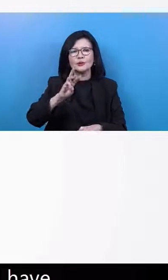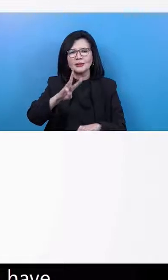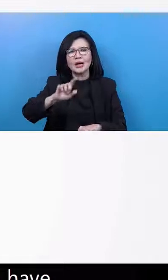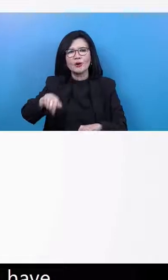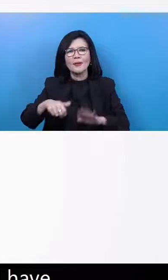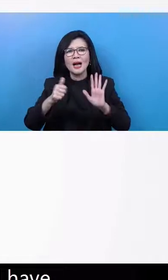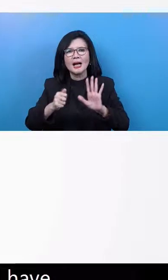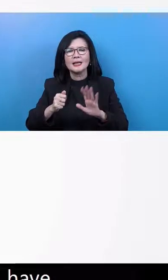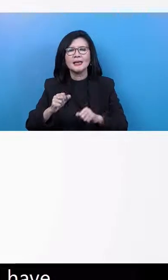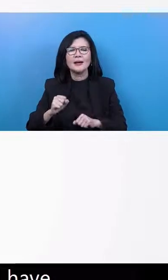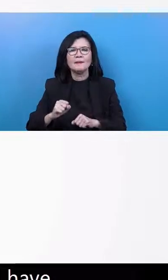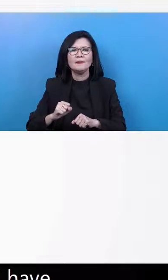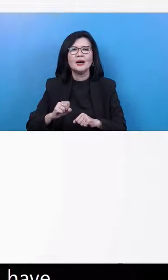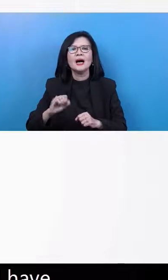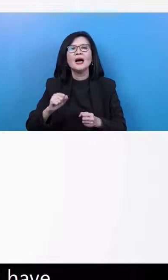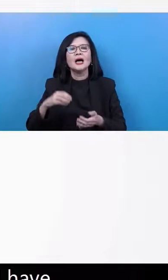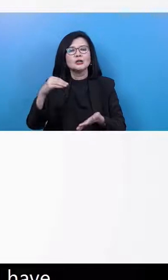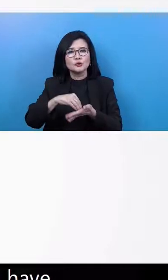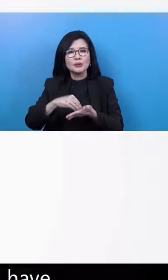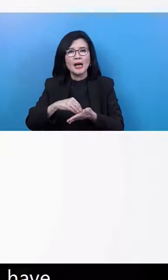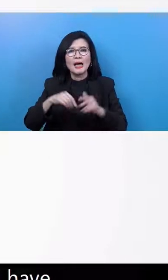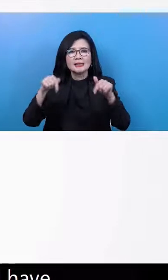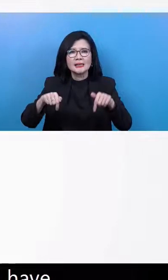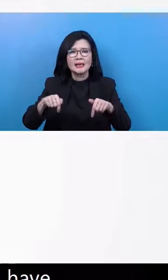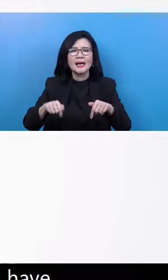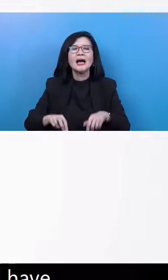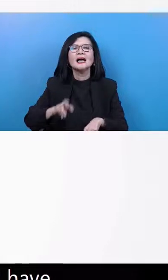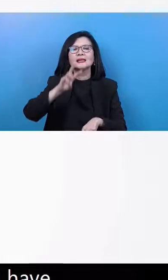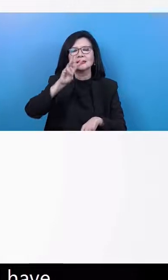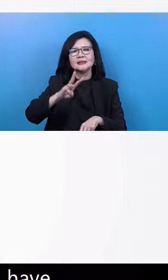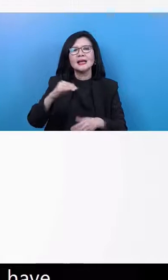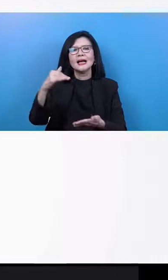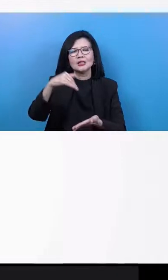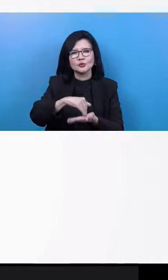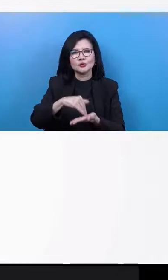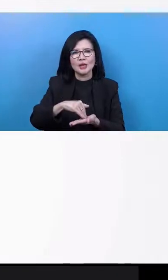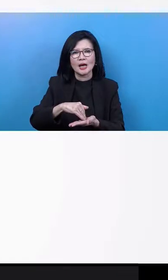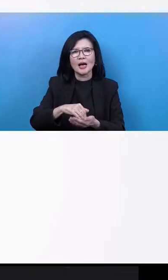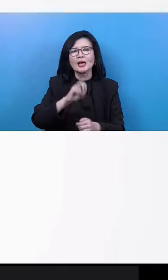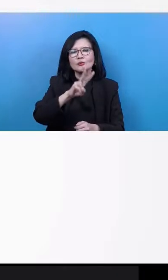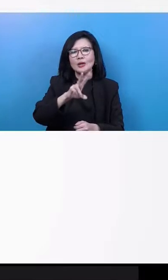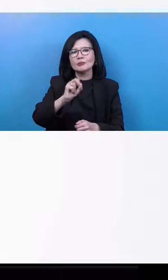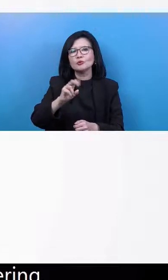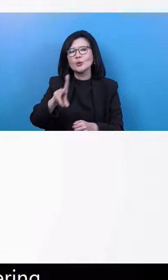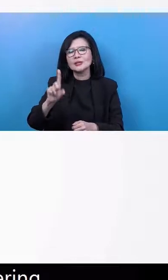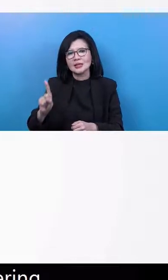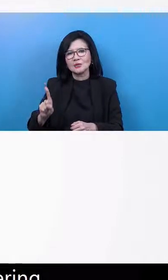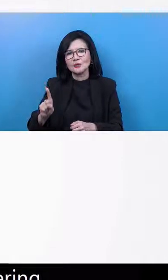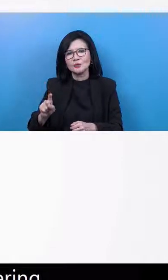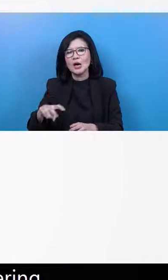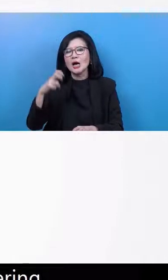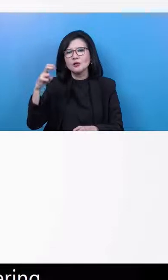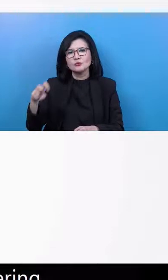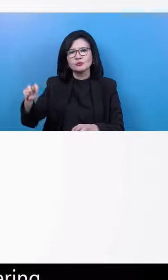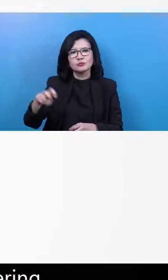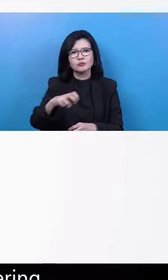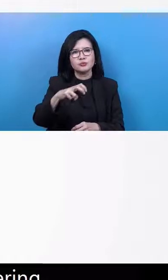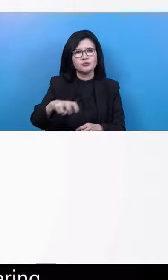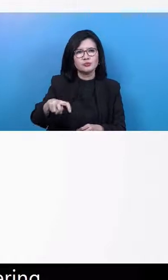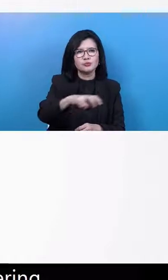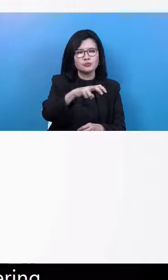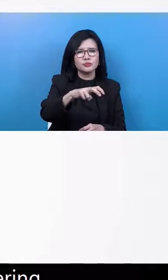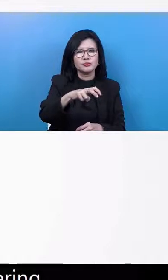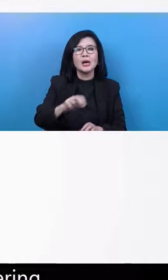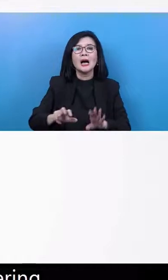than 3 million arrival in 2021. However, we expect that there will be recovering, especially given